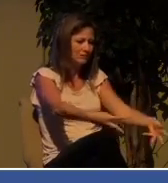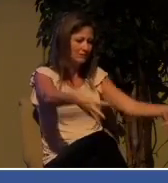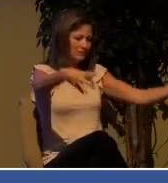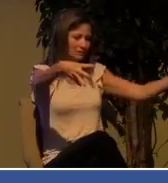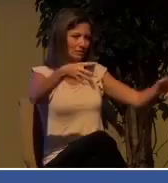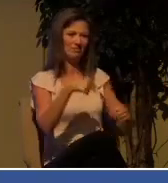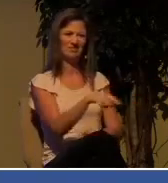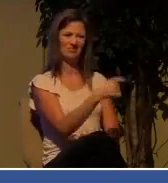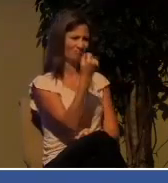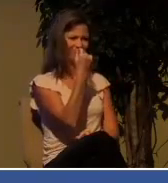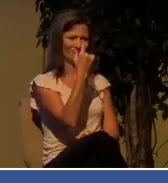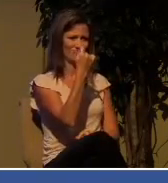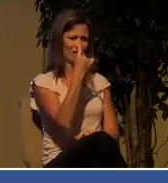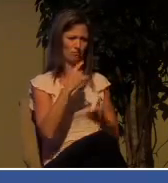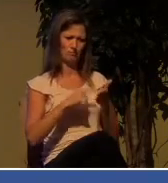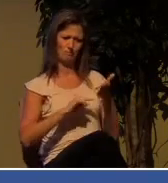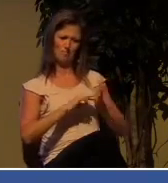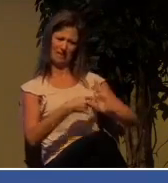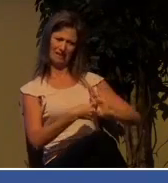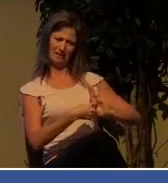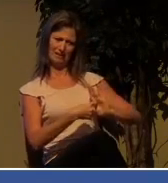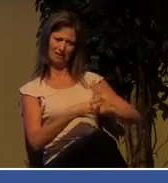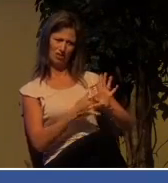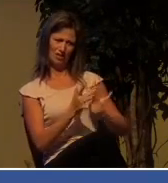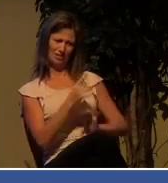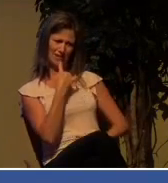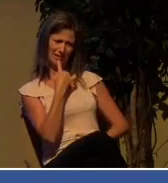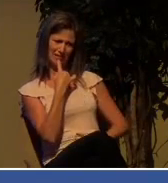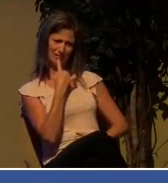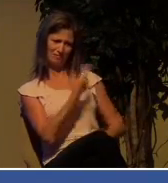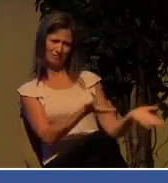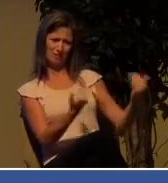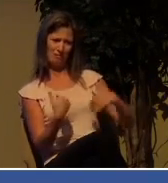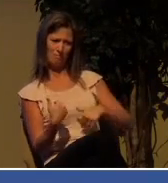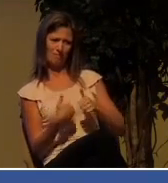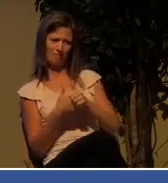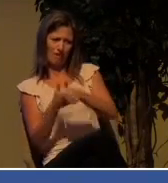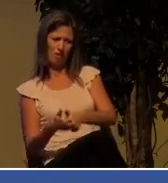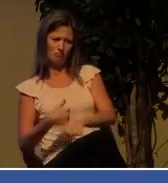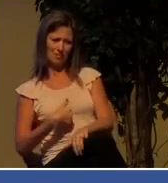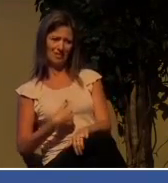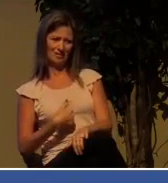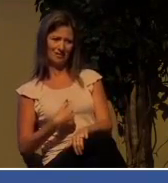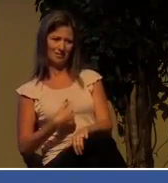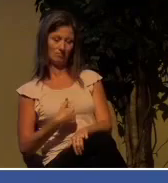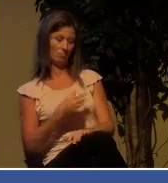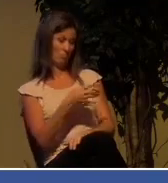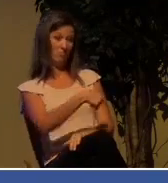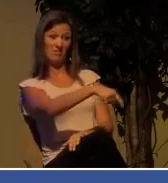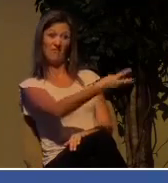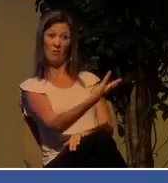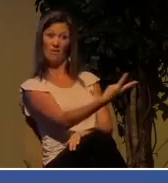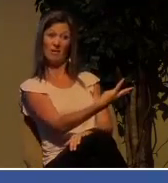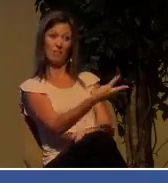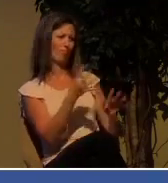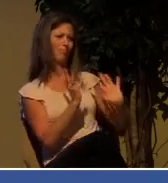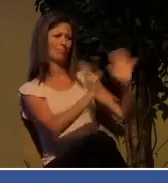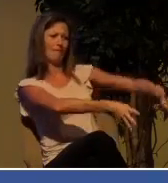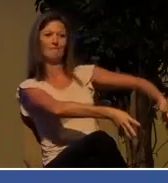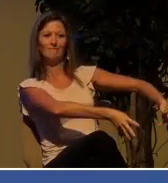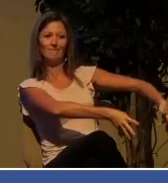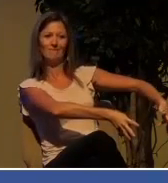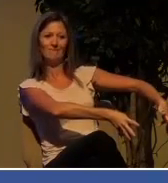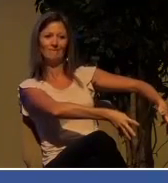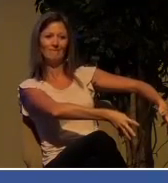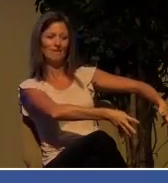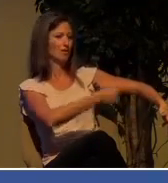didn't. But they followed him anyway. They left their nets without any hesitation at all.